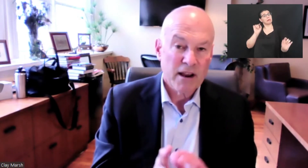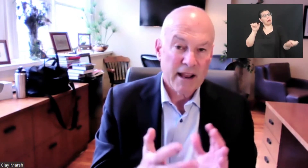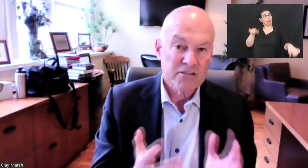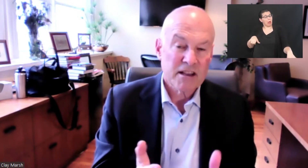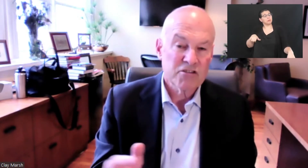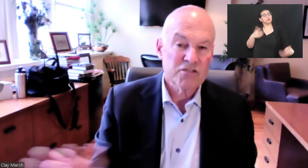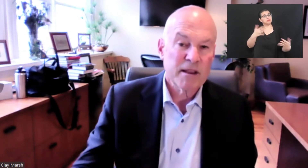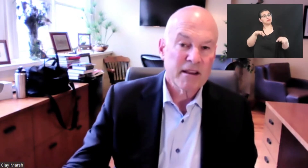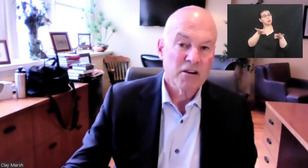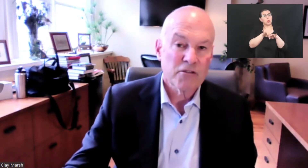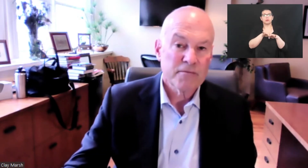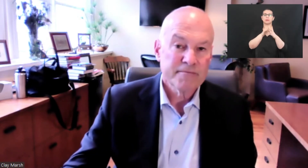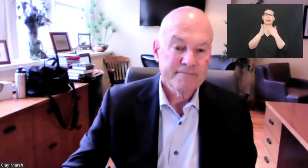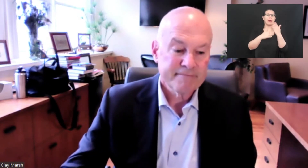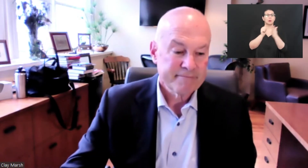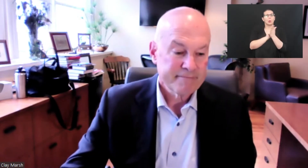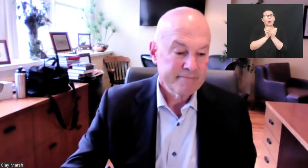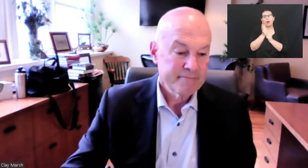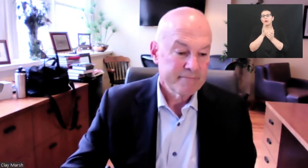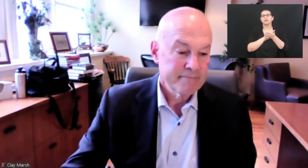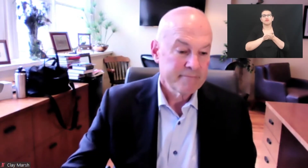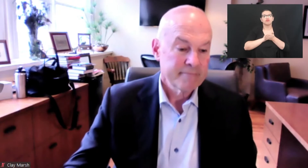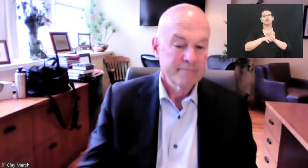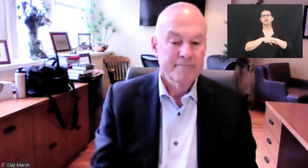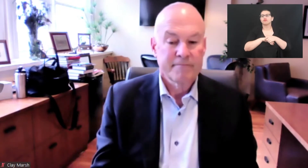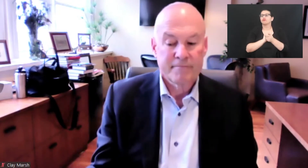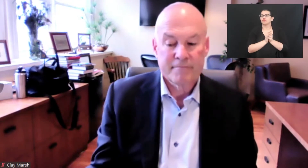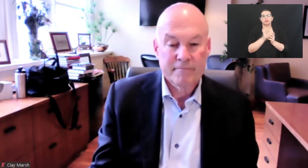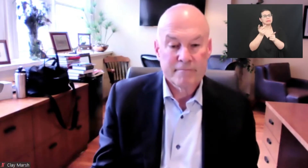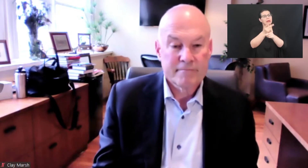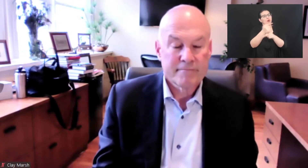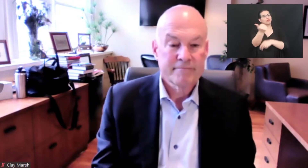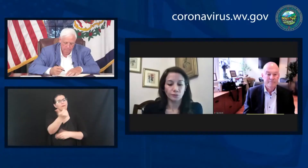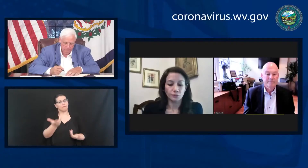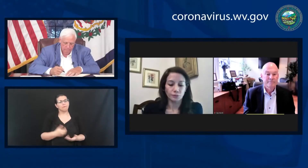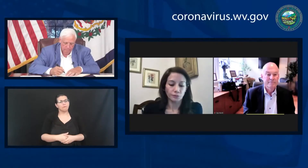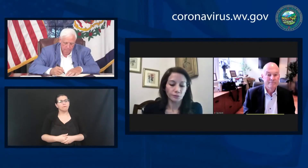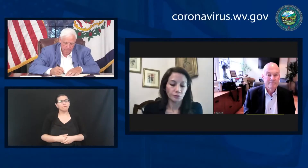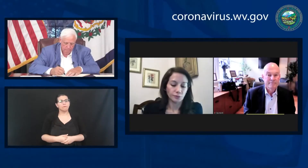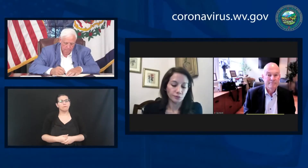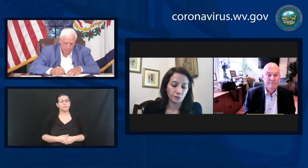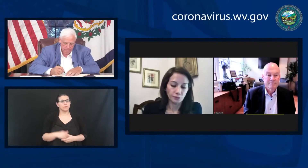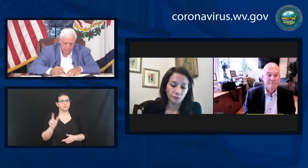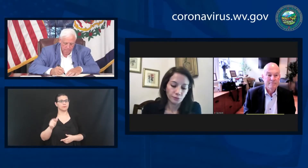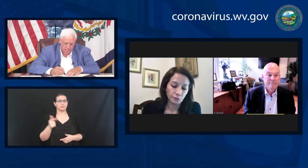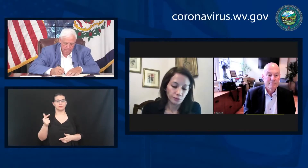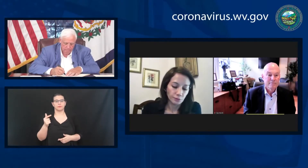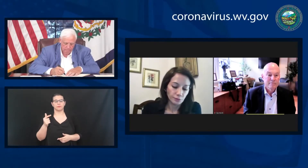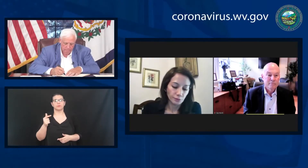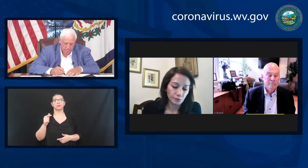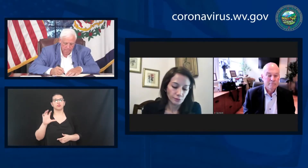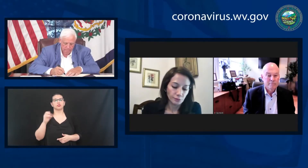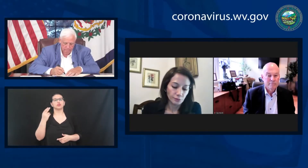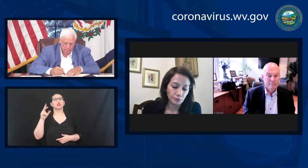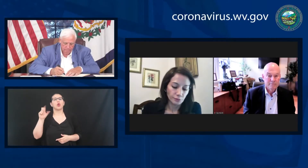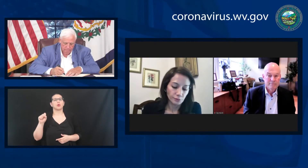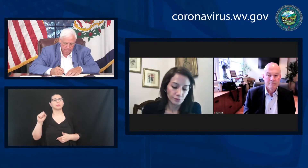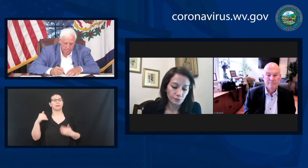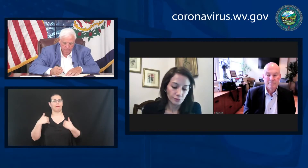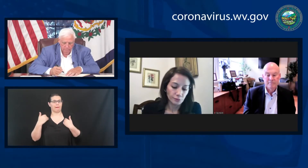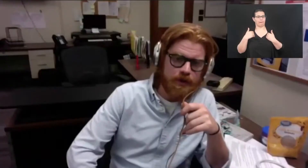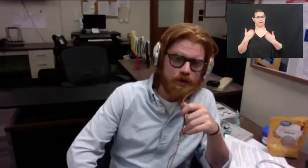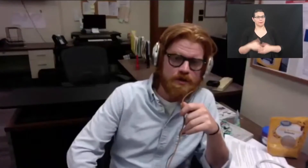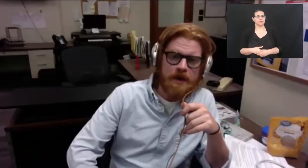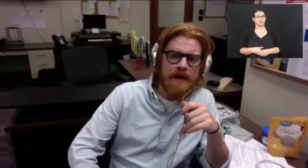washing your hands, and just being careful. All right, thanks, Veronica. Next to Charles Young with WV News. Hi, this is Charles Young